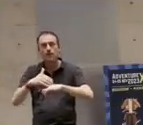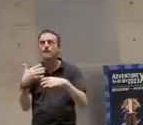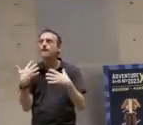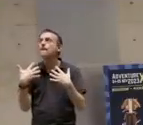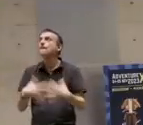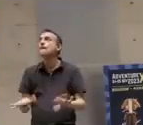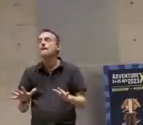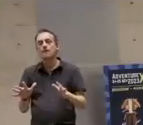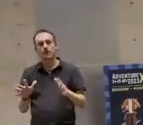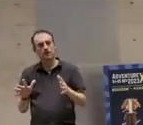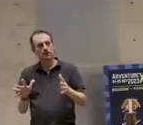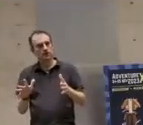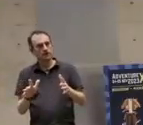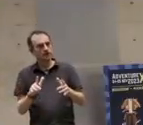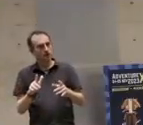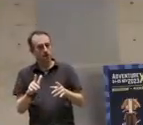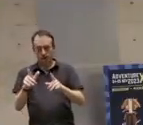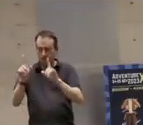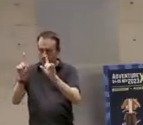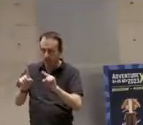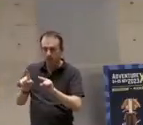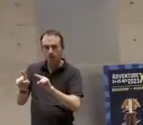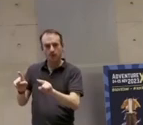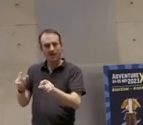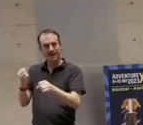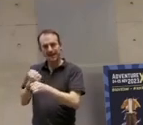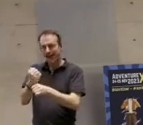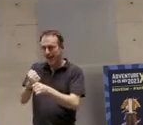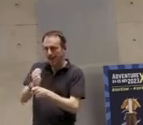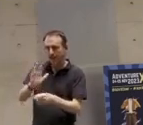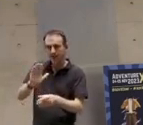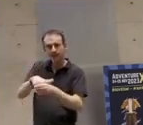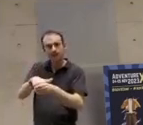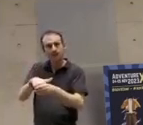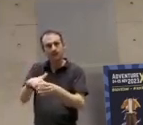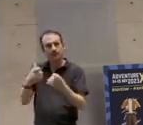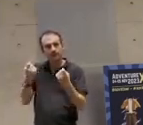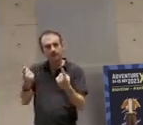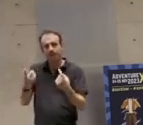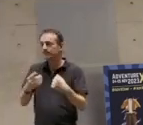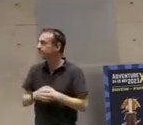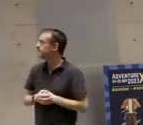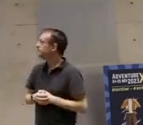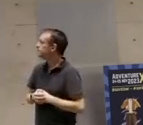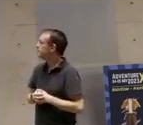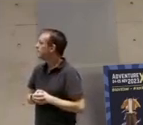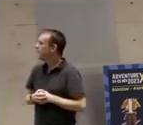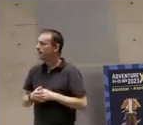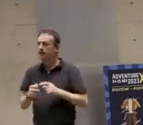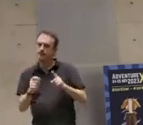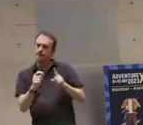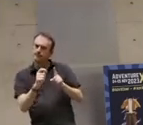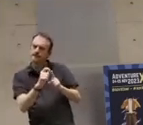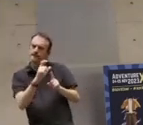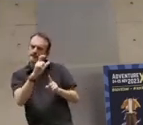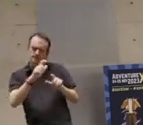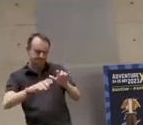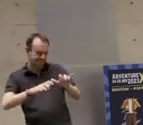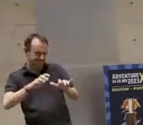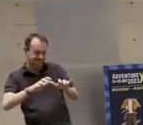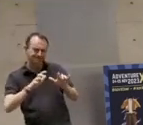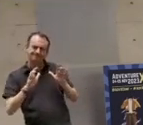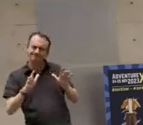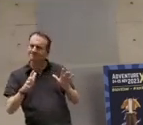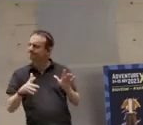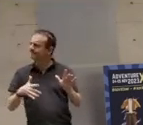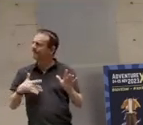that people understand the game. The other thing, you know, for PC is I feel that,